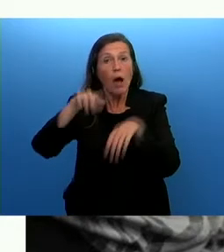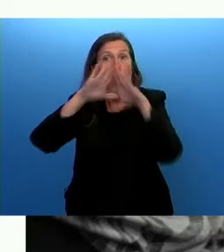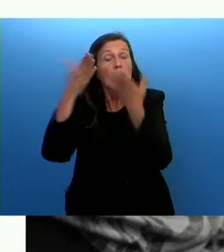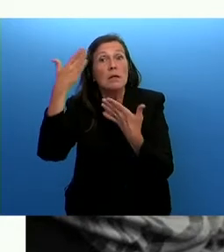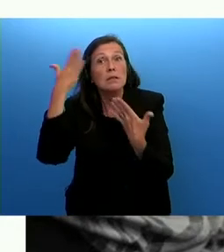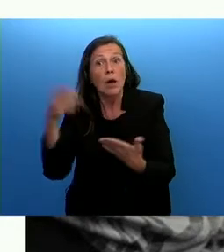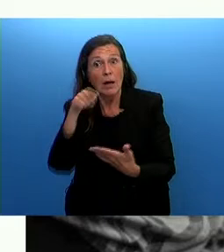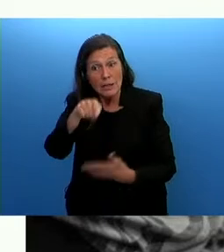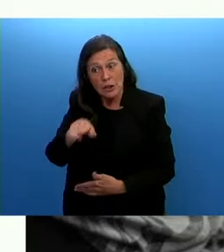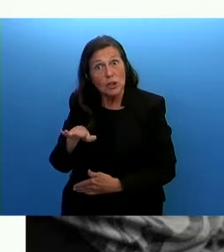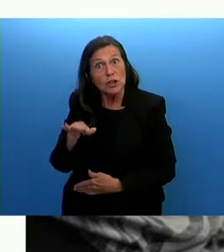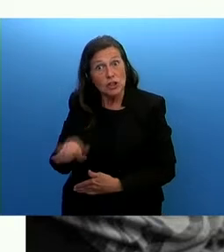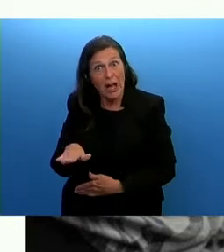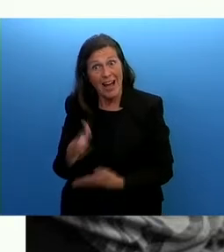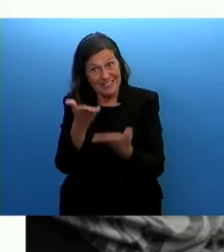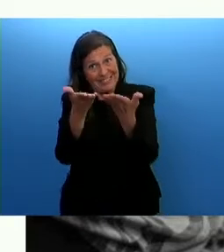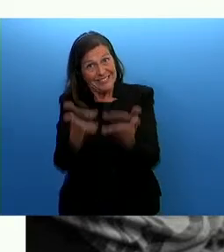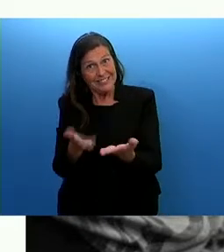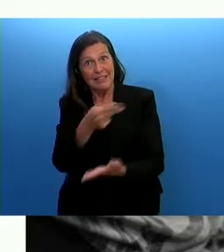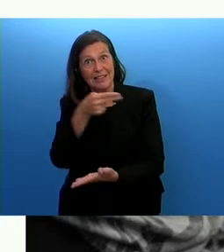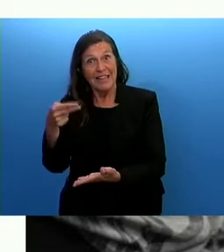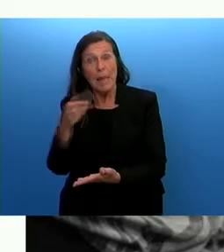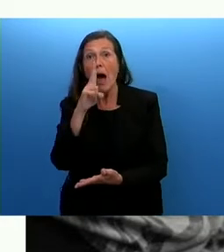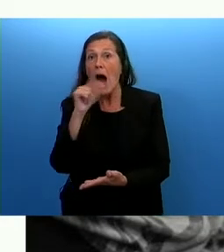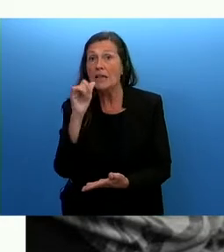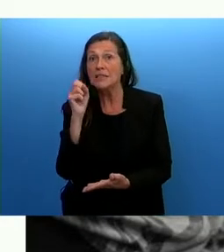this child was Hassan, a deaf child.